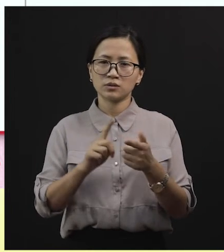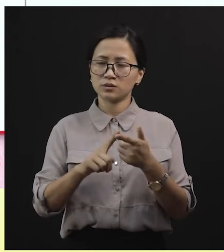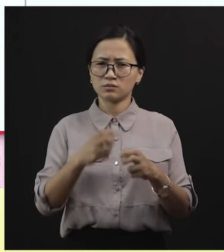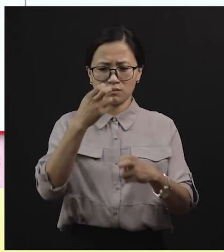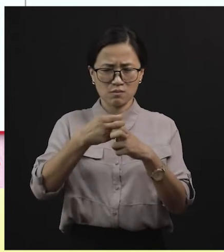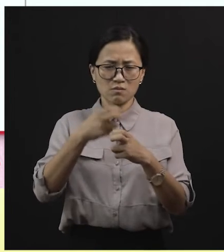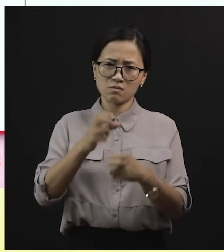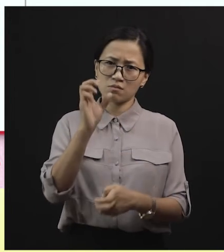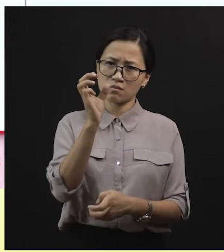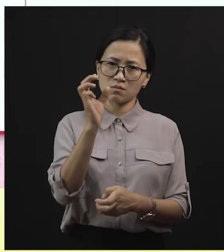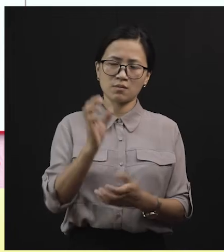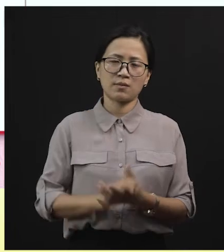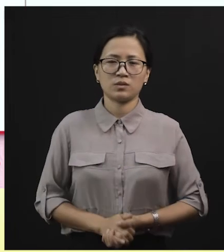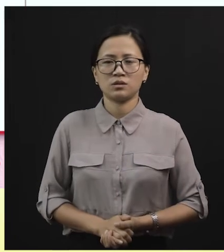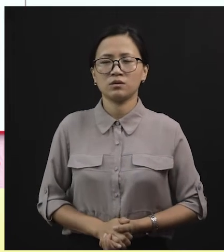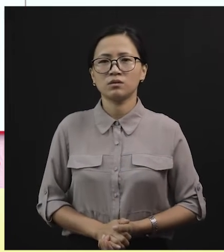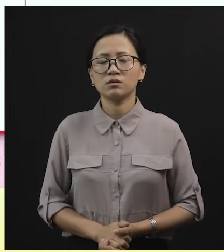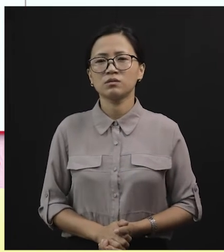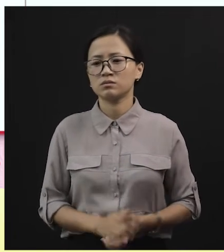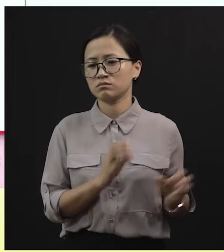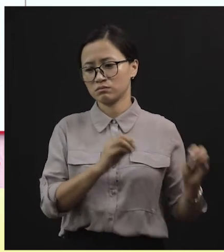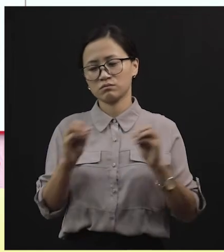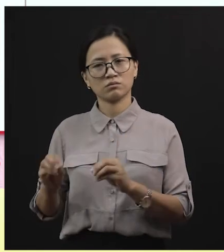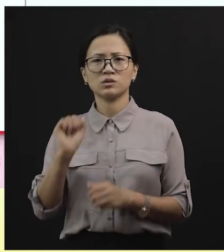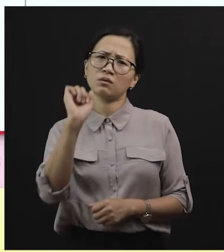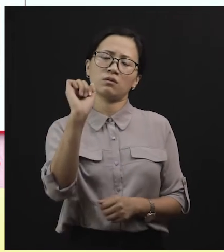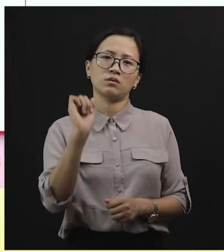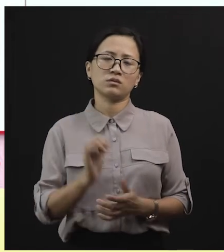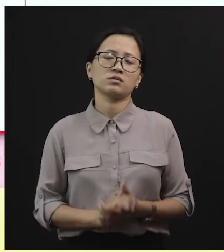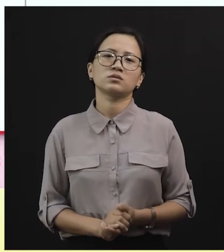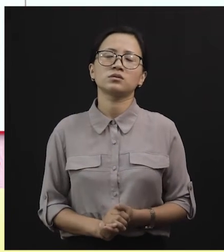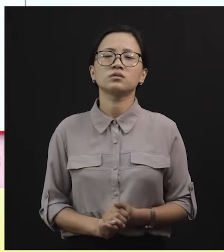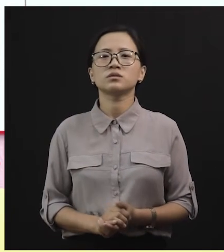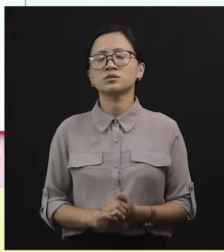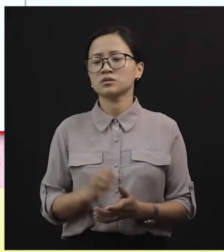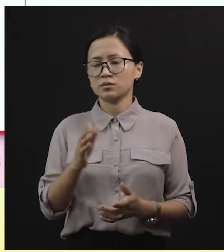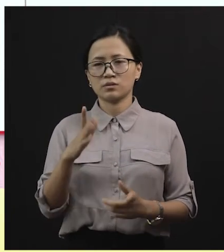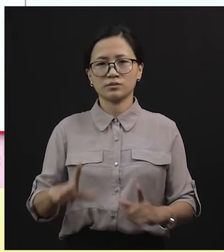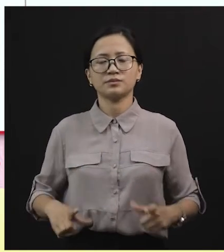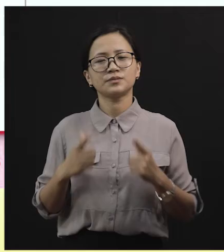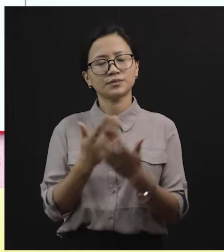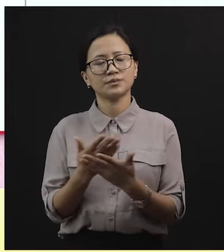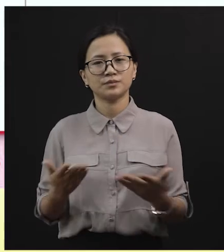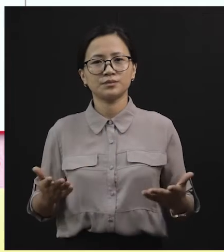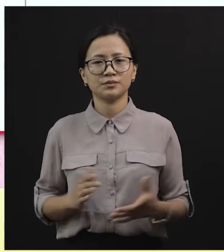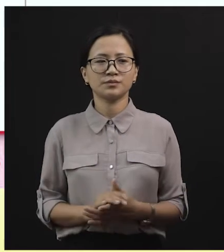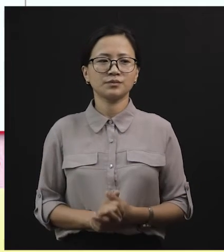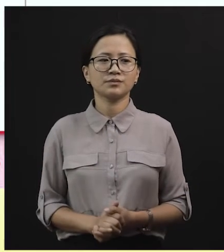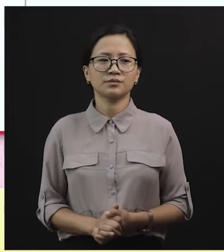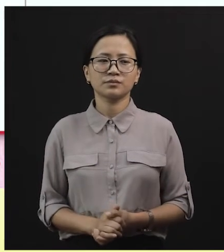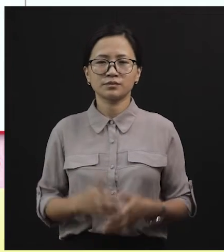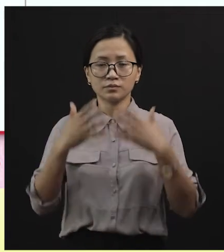S-T-O-N-E, stone. Stone, it cannot move, we all know that. So, it is a non-living thing. Now, next is